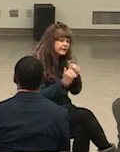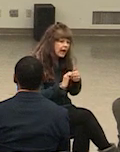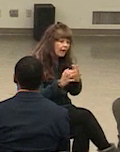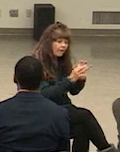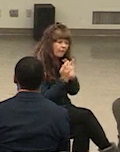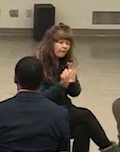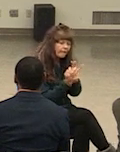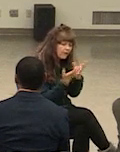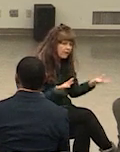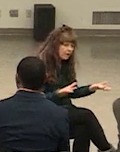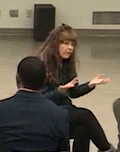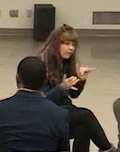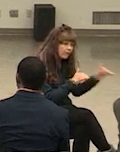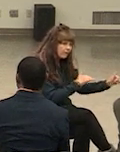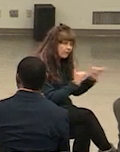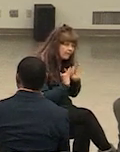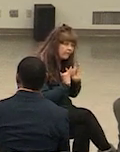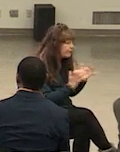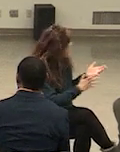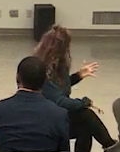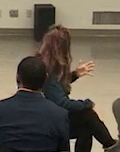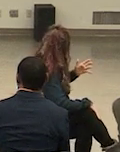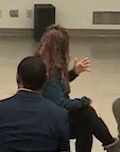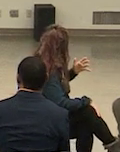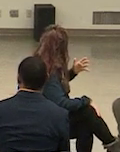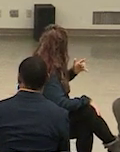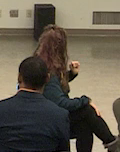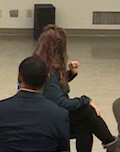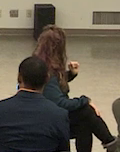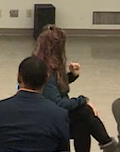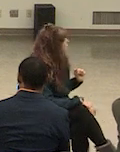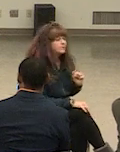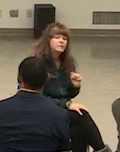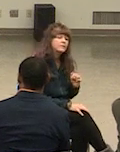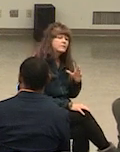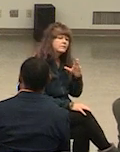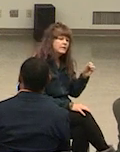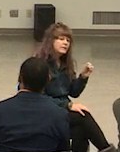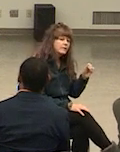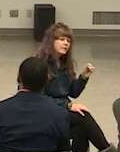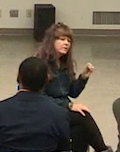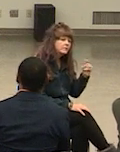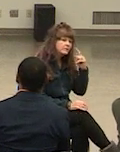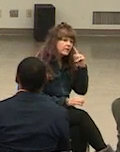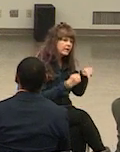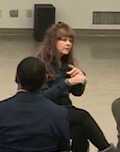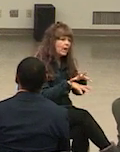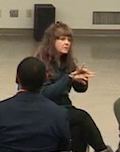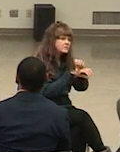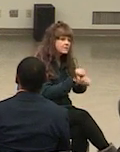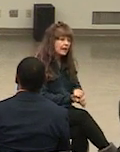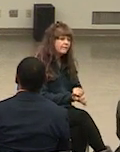and how we see the continuation of slavery and capitalism coexisting when we look at the